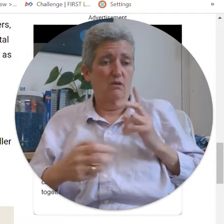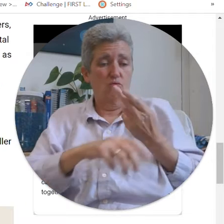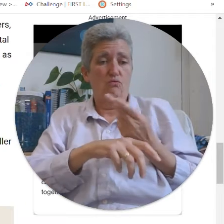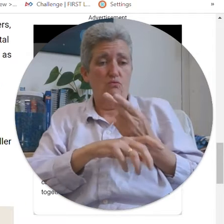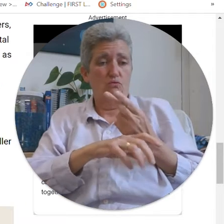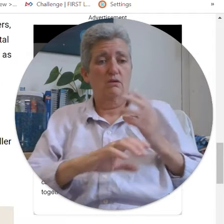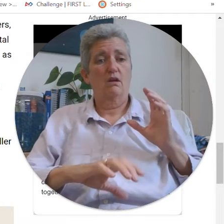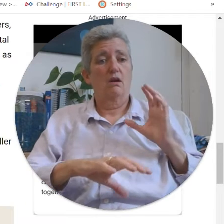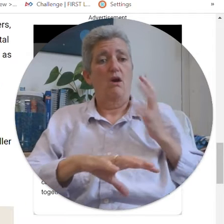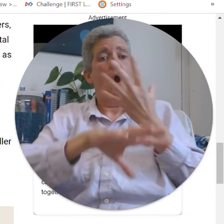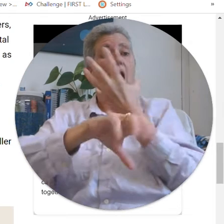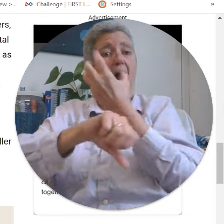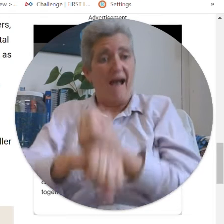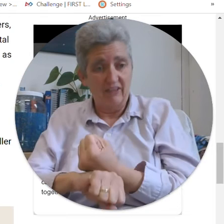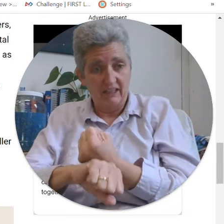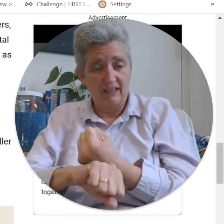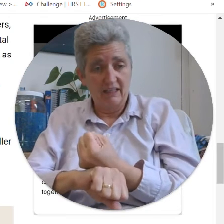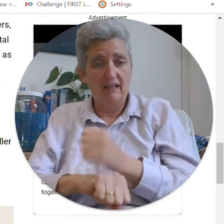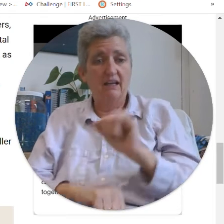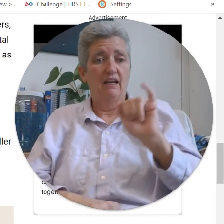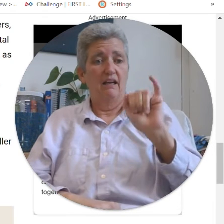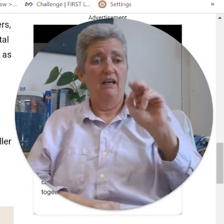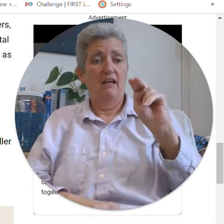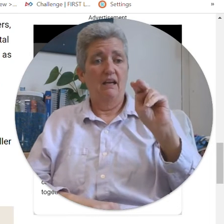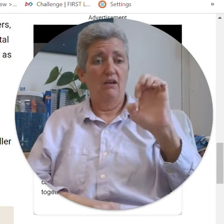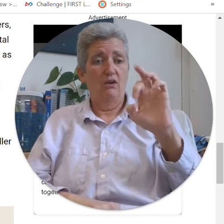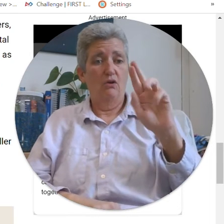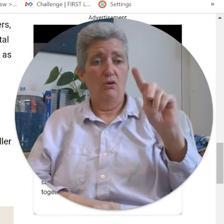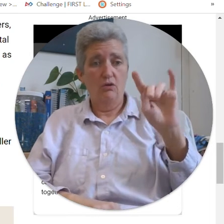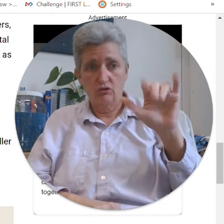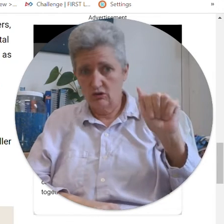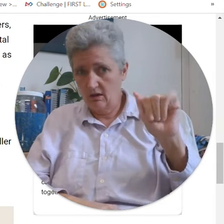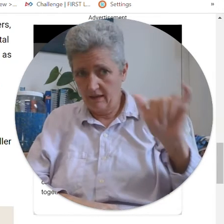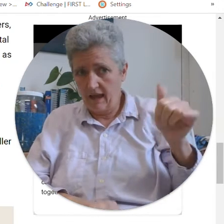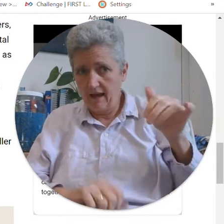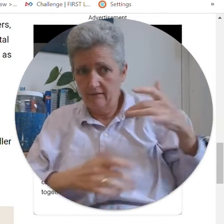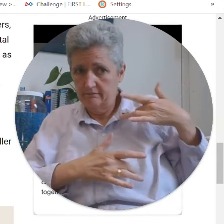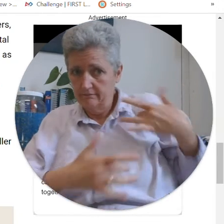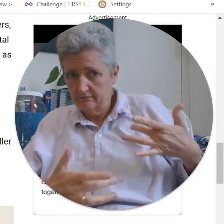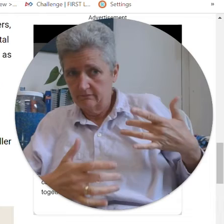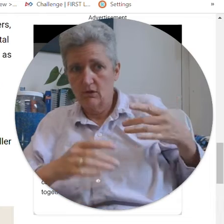And it's using gravity and that idea of inertia.